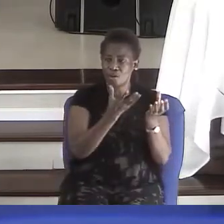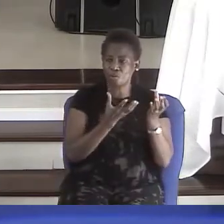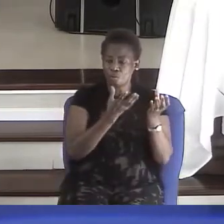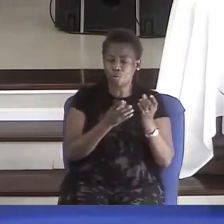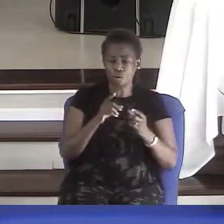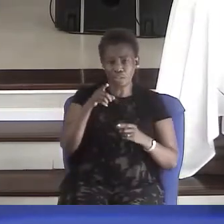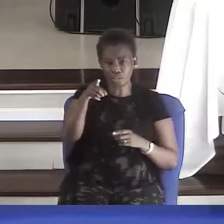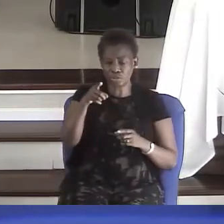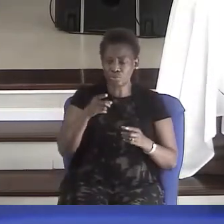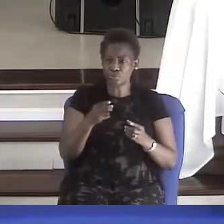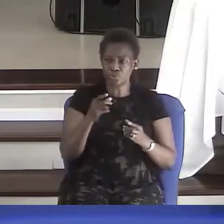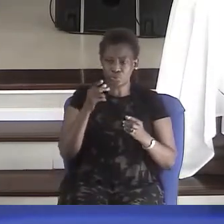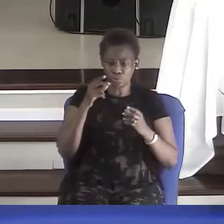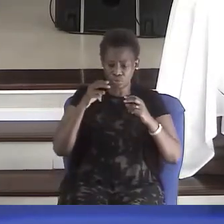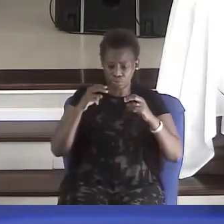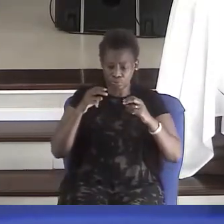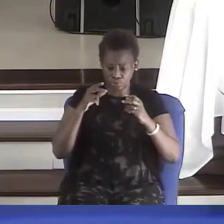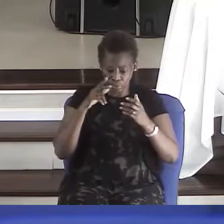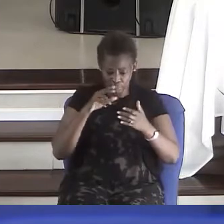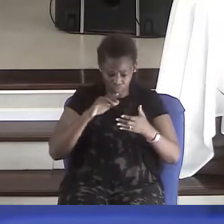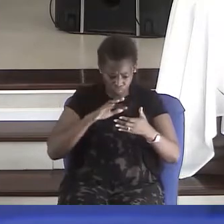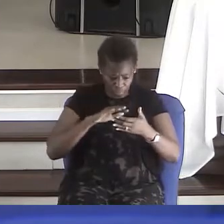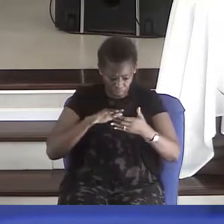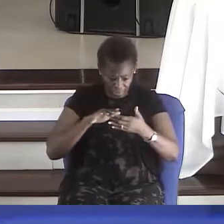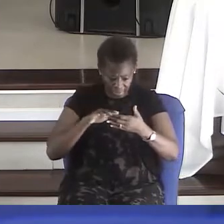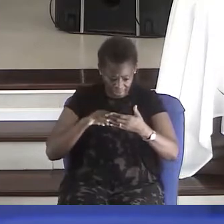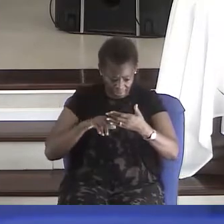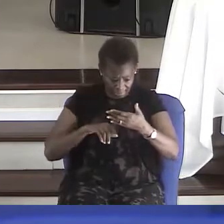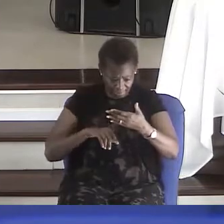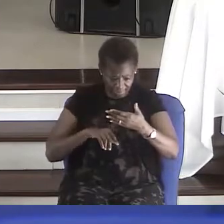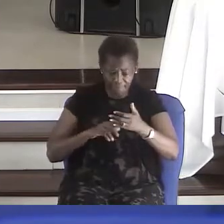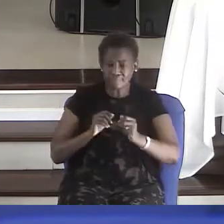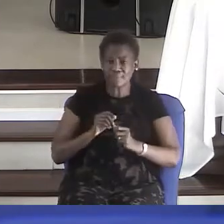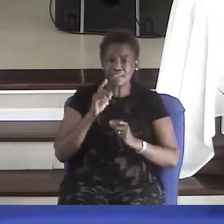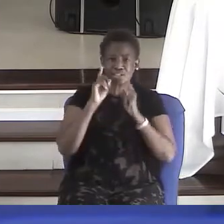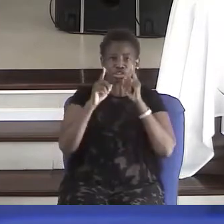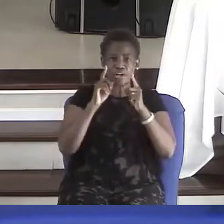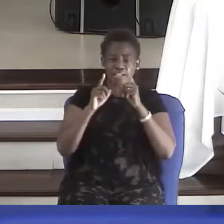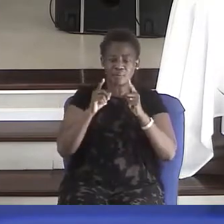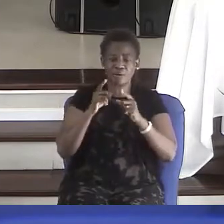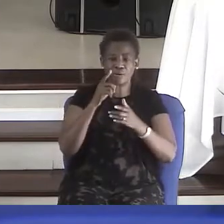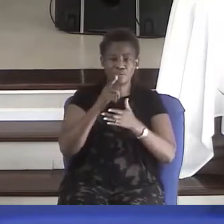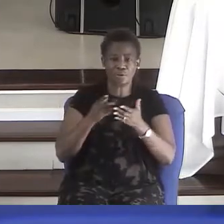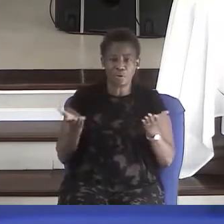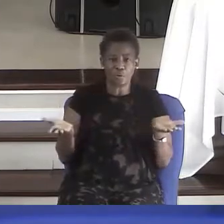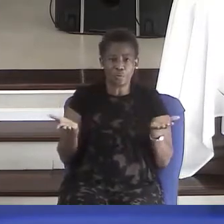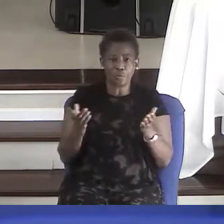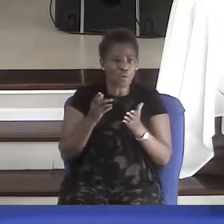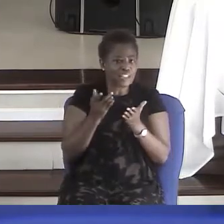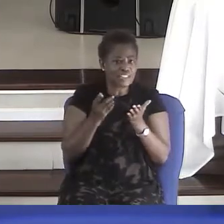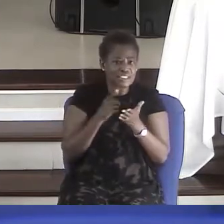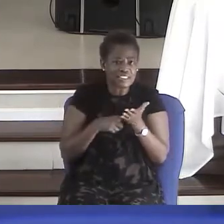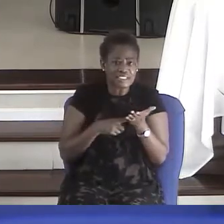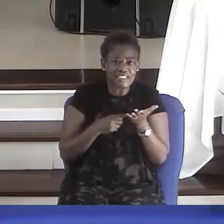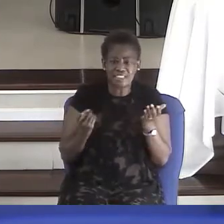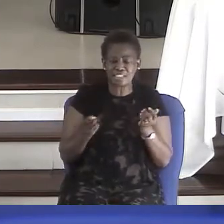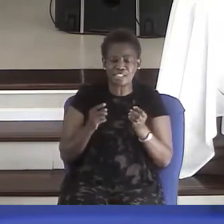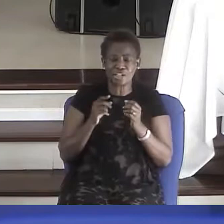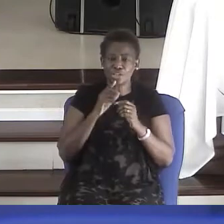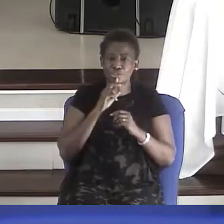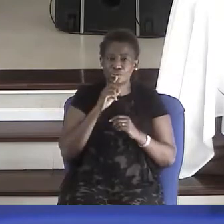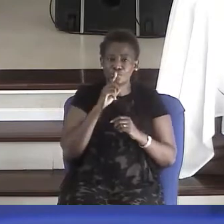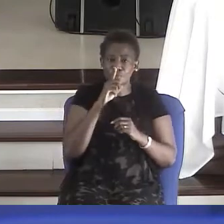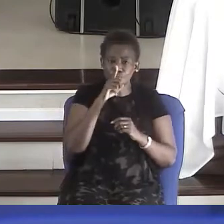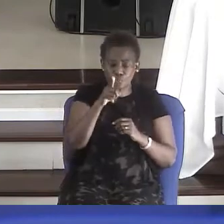sisters, about what is truly the Word. Look at that. In the beginning was the